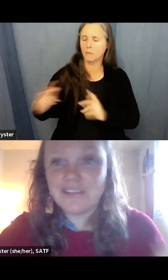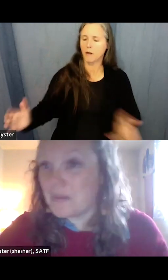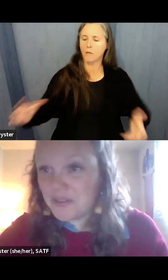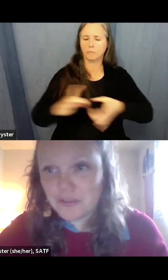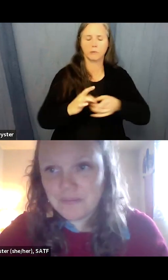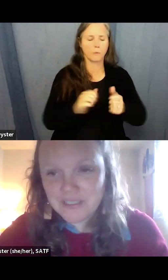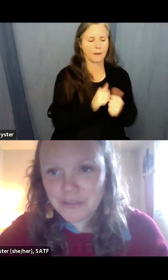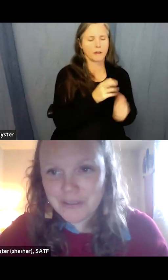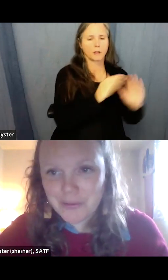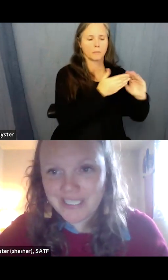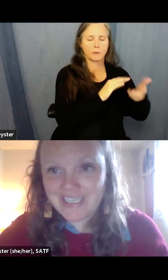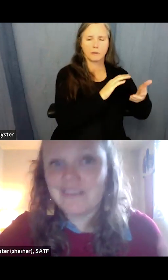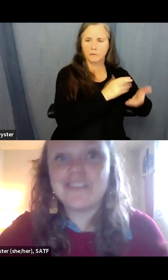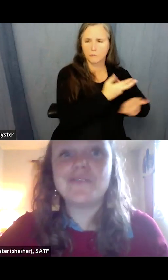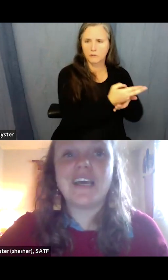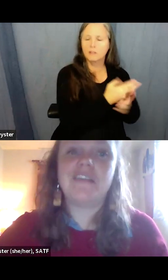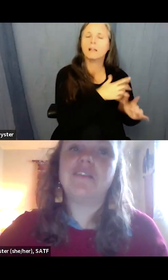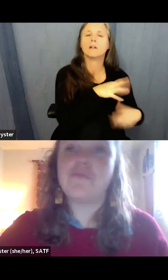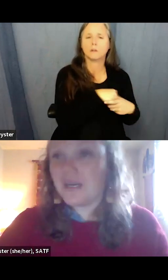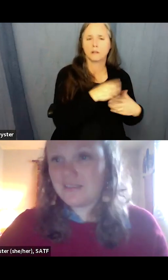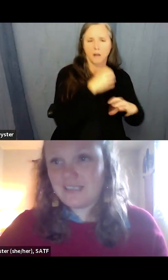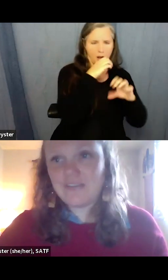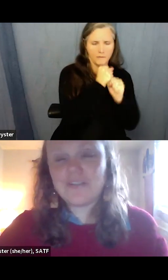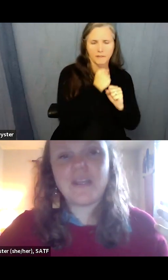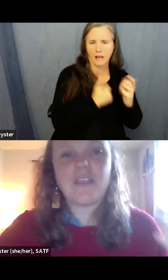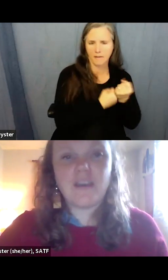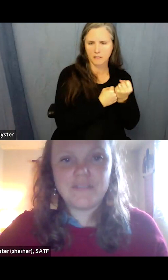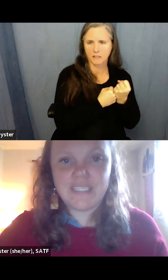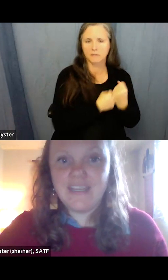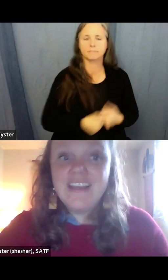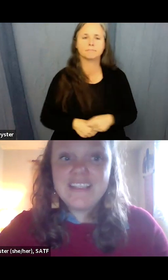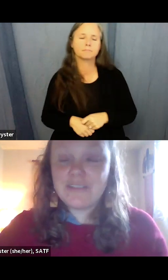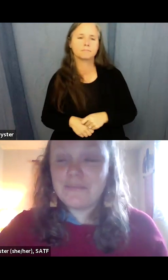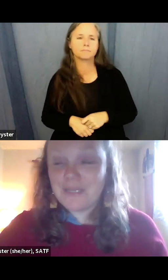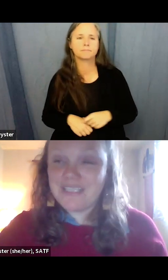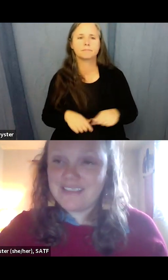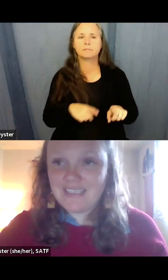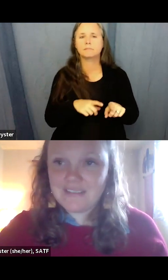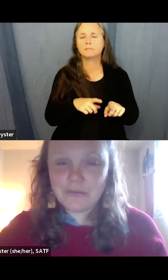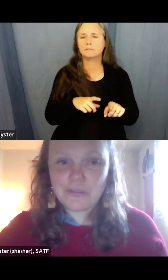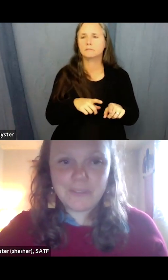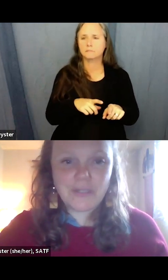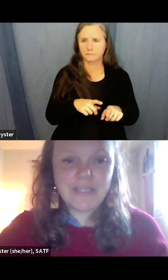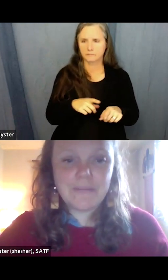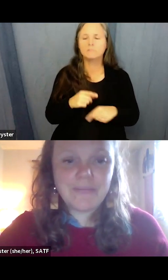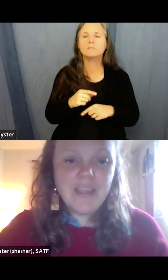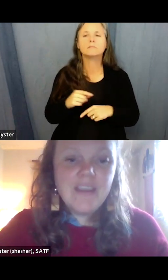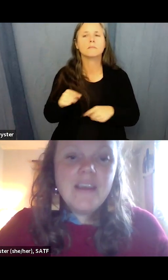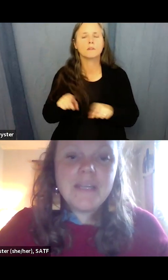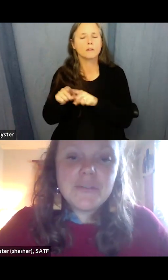handouts on trauma-informed mandatory reporting, how to do that well, how to do that thoughtfully to minimize that institutional